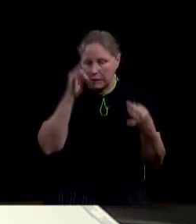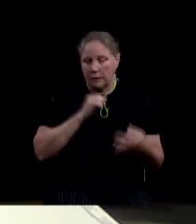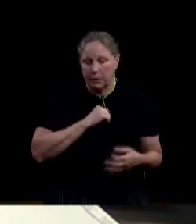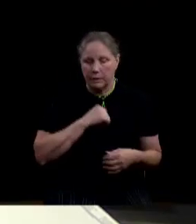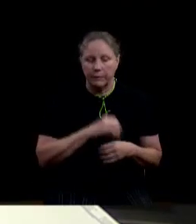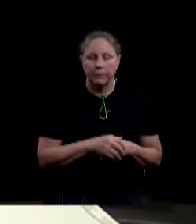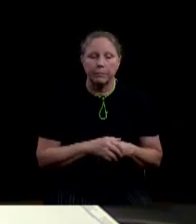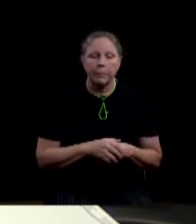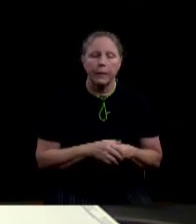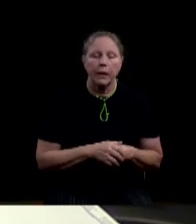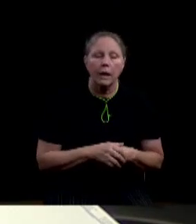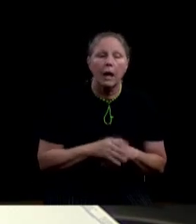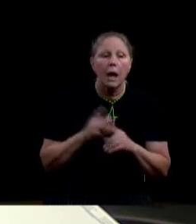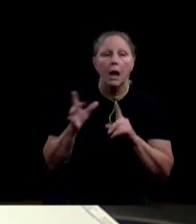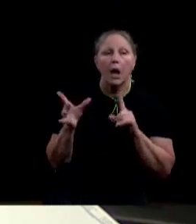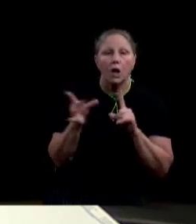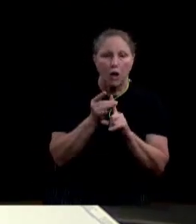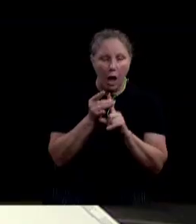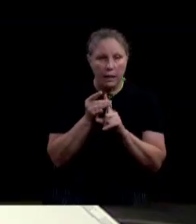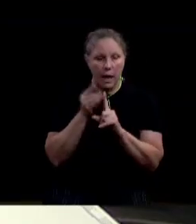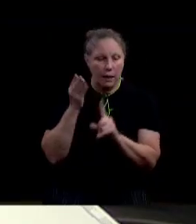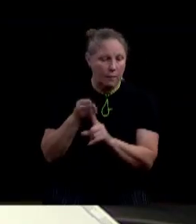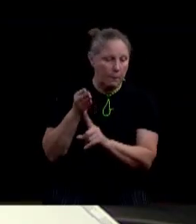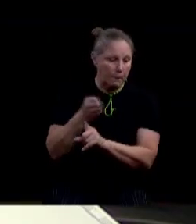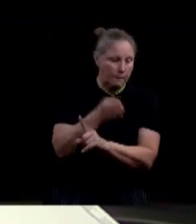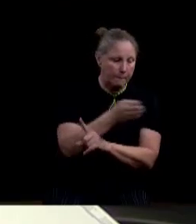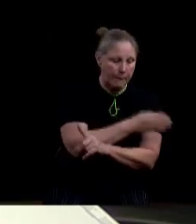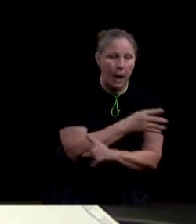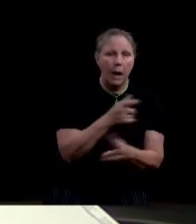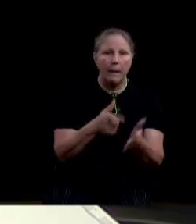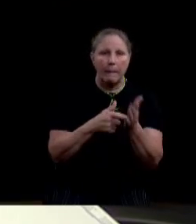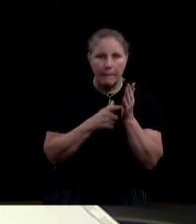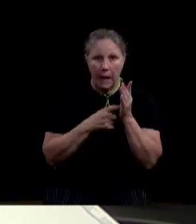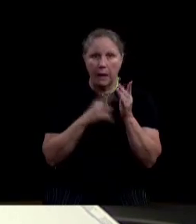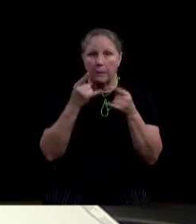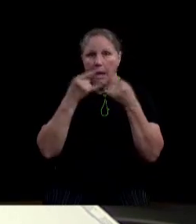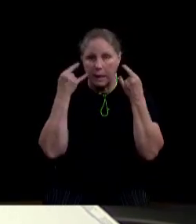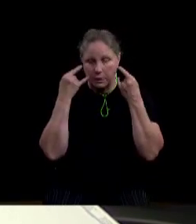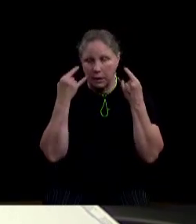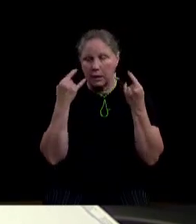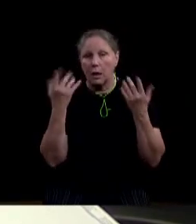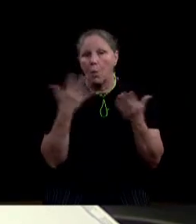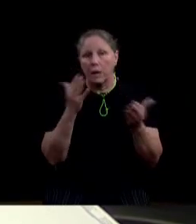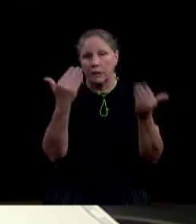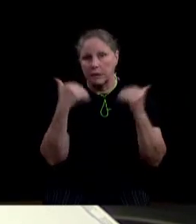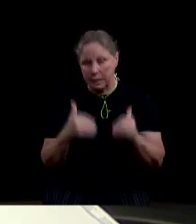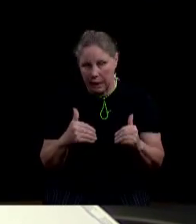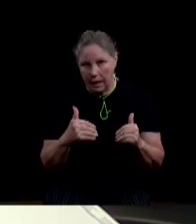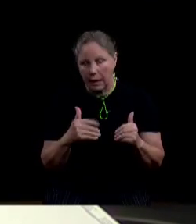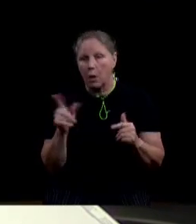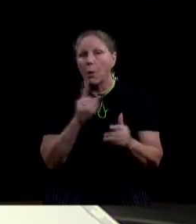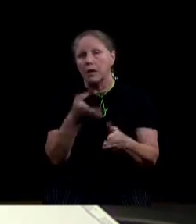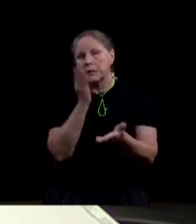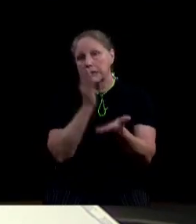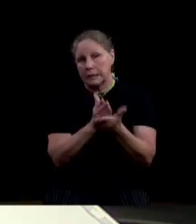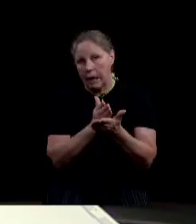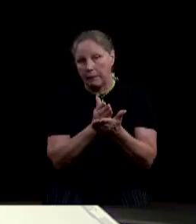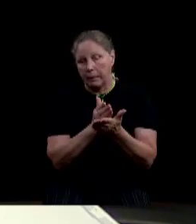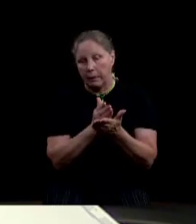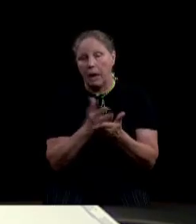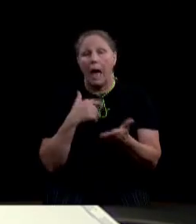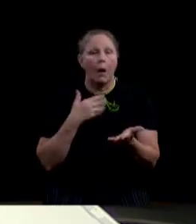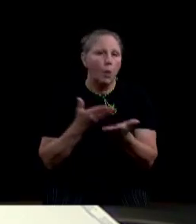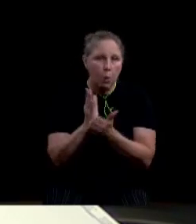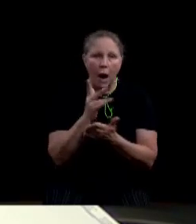then mandated mask wearing. What's next? Where does this end? So many of our rights are being violated. And churches